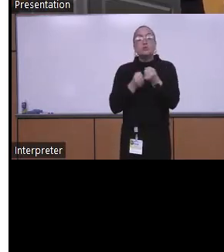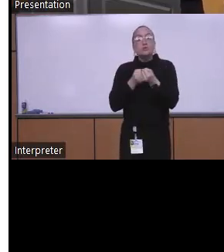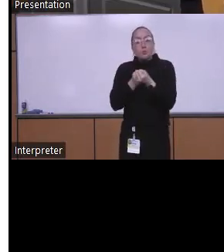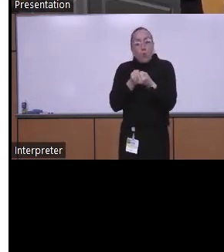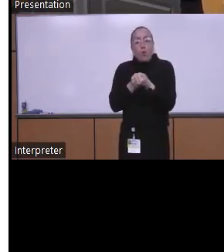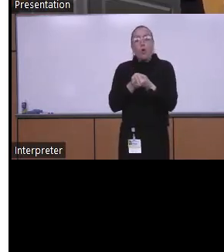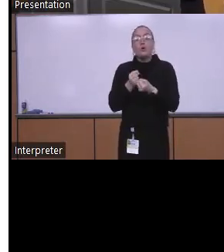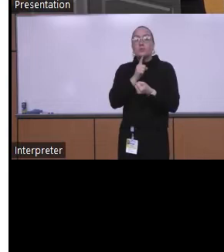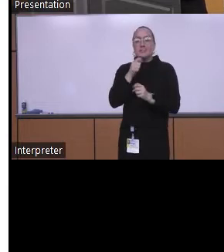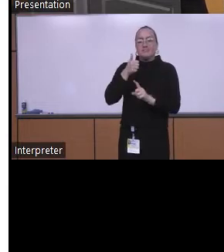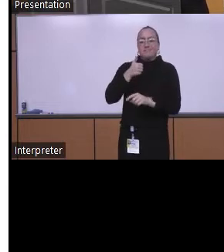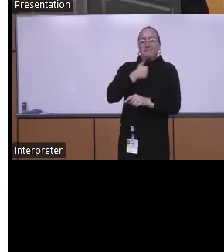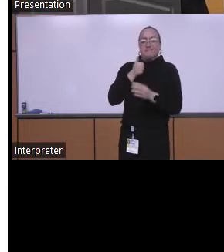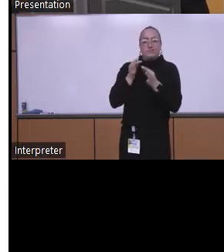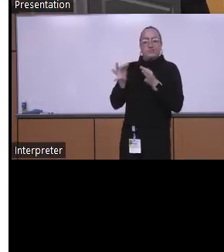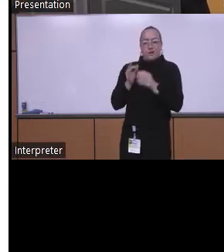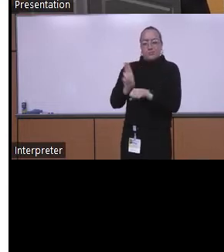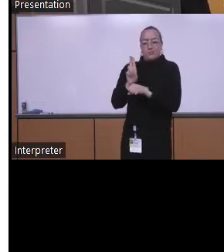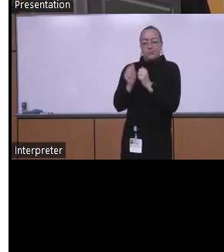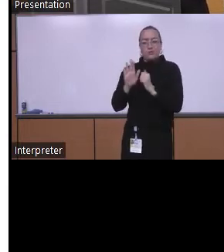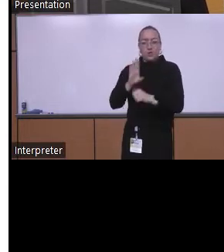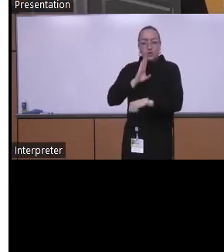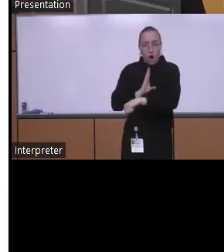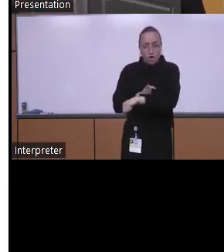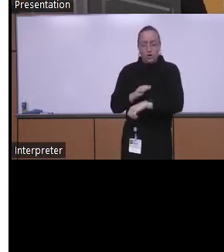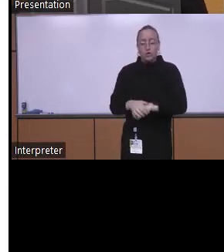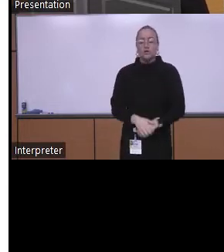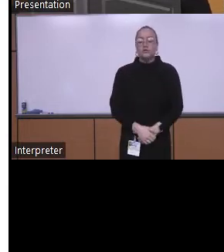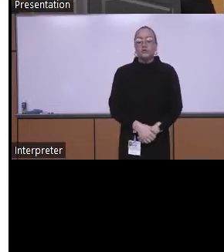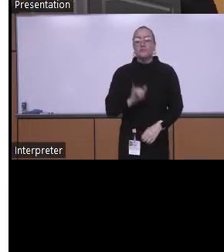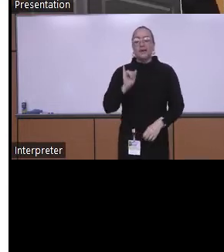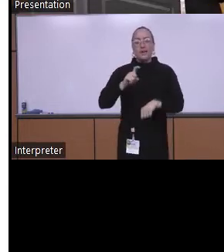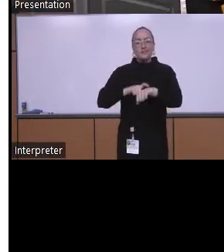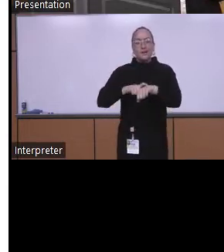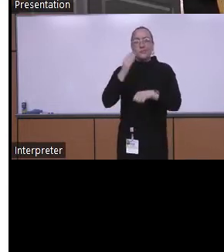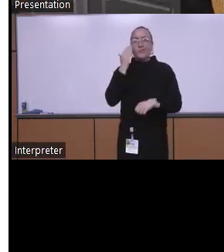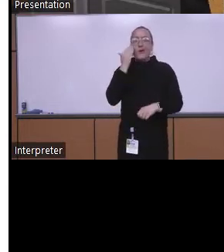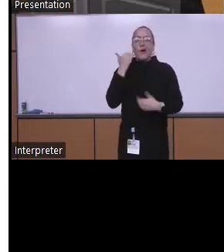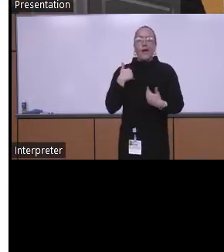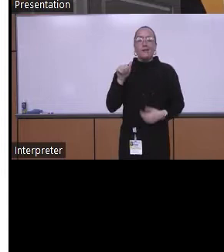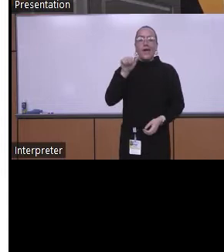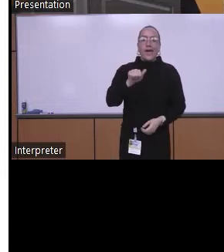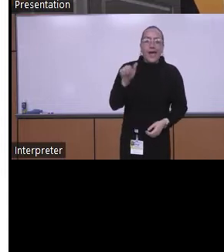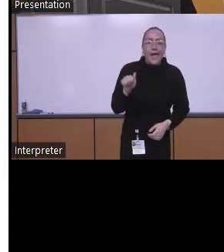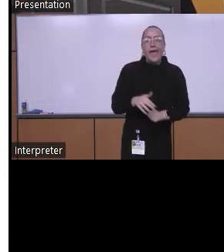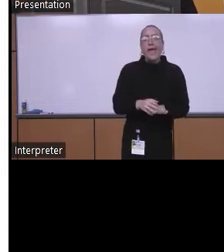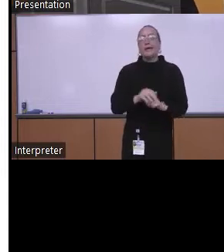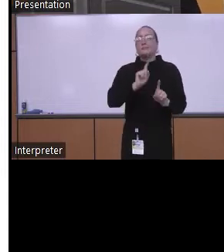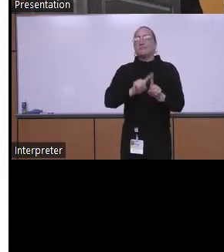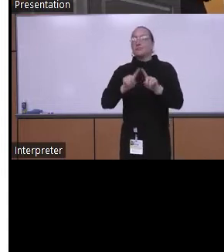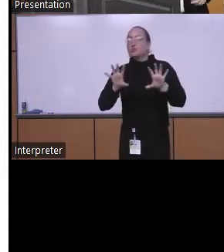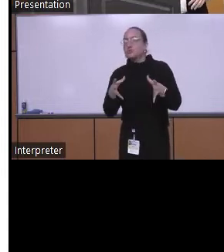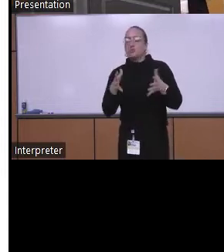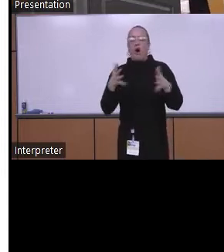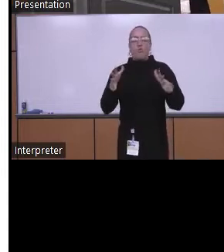self-described abuse of her daughter. It was modeled after other self-help groups at the time. You can imagine, like Alcoholics Anonymous and Narcotics Anonymous that were both already